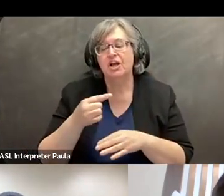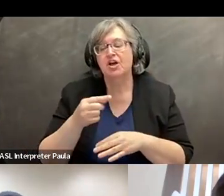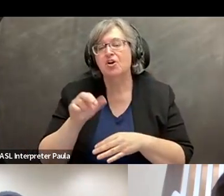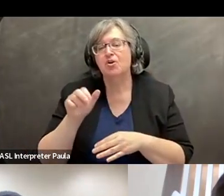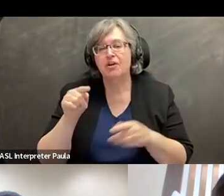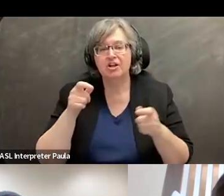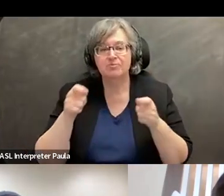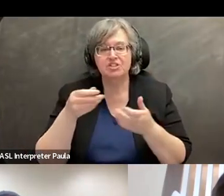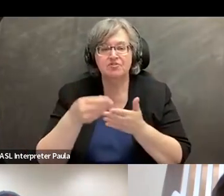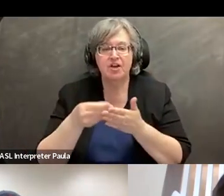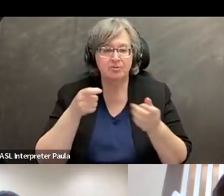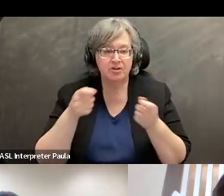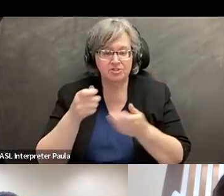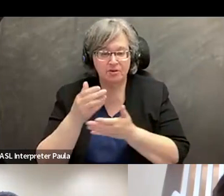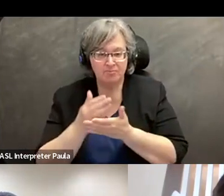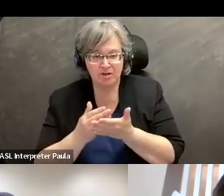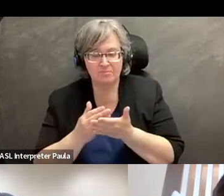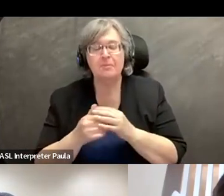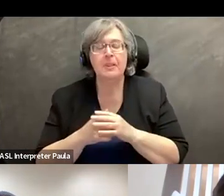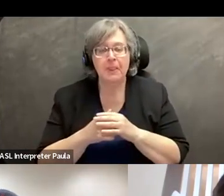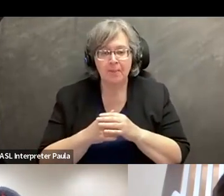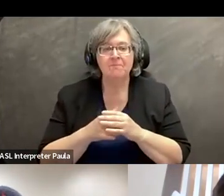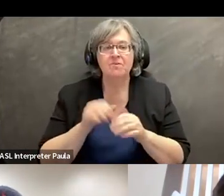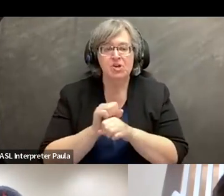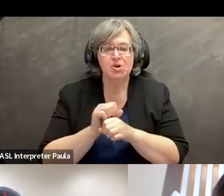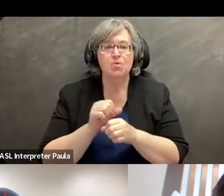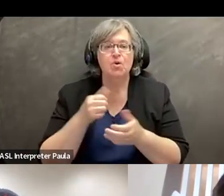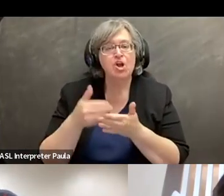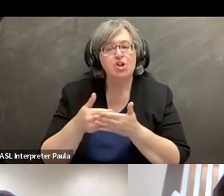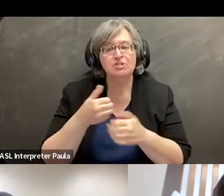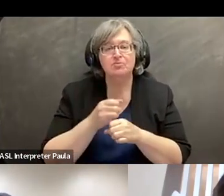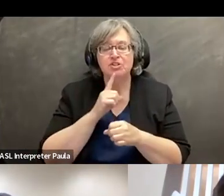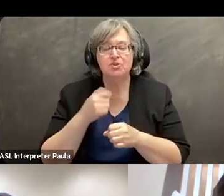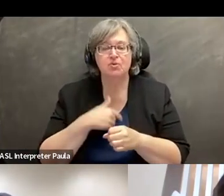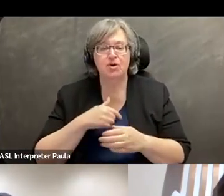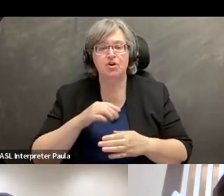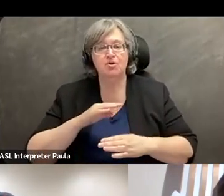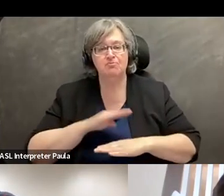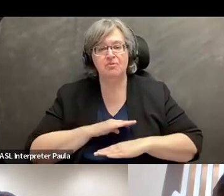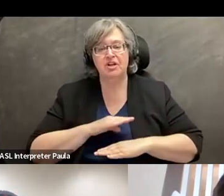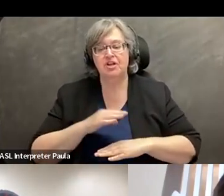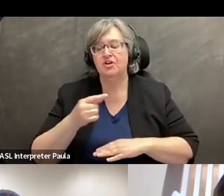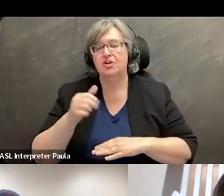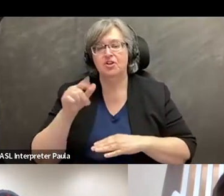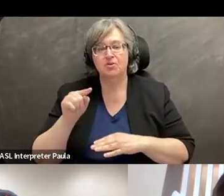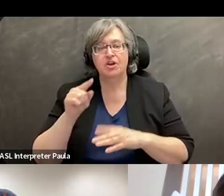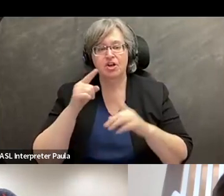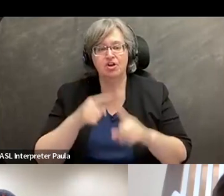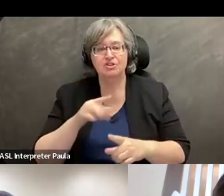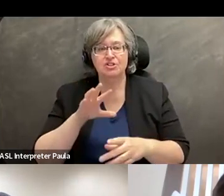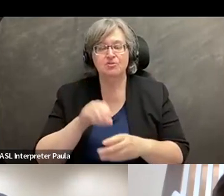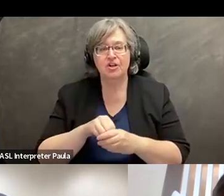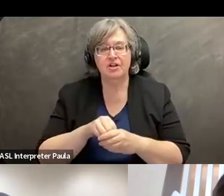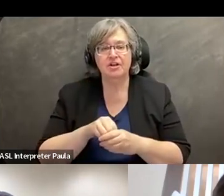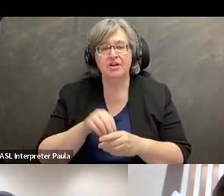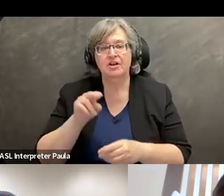and financial management side. So working closely to make sure we were meeting the grant goals with NRCDV